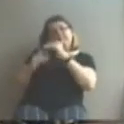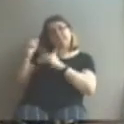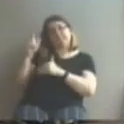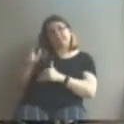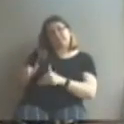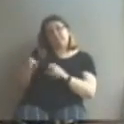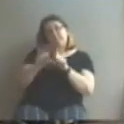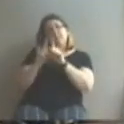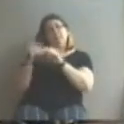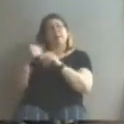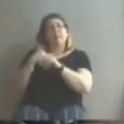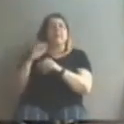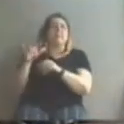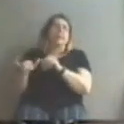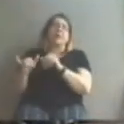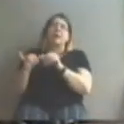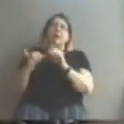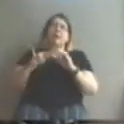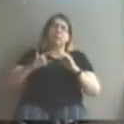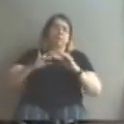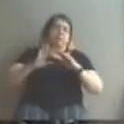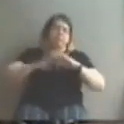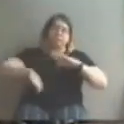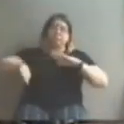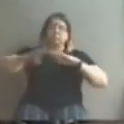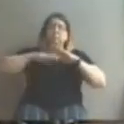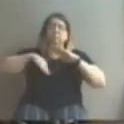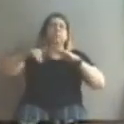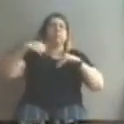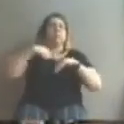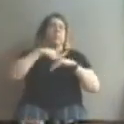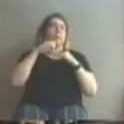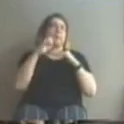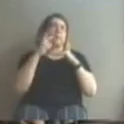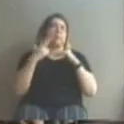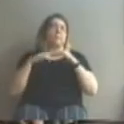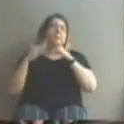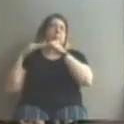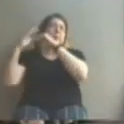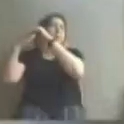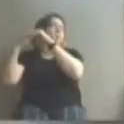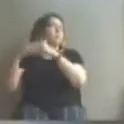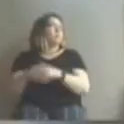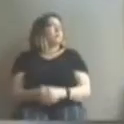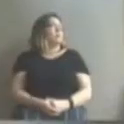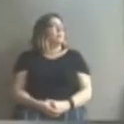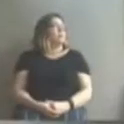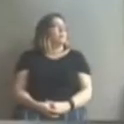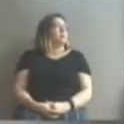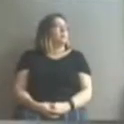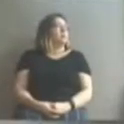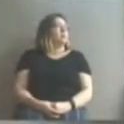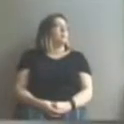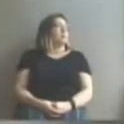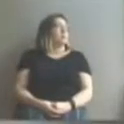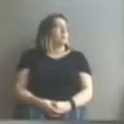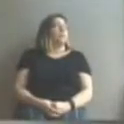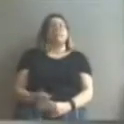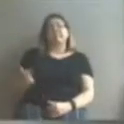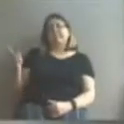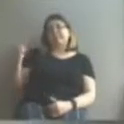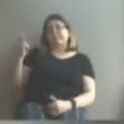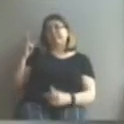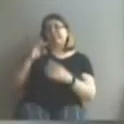probably also have that baseline level that we all build off of. Member Porter and I have met with you a number of times to